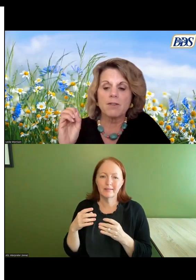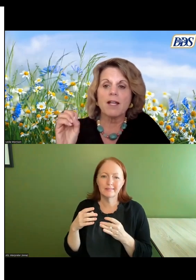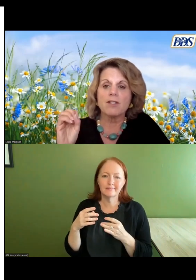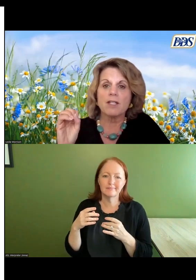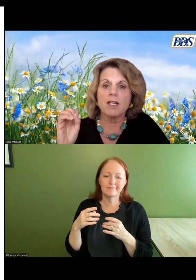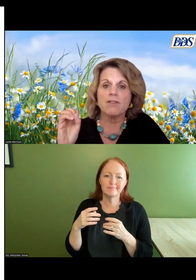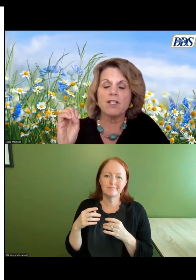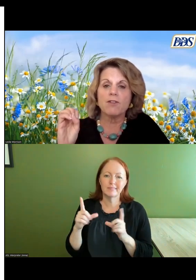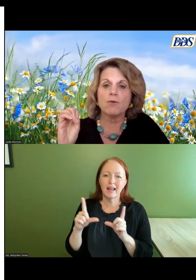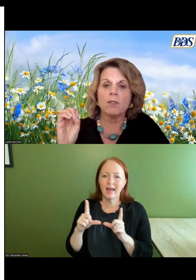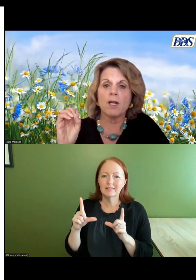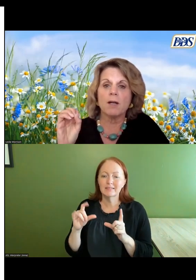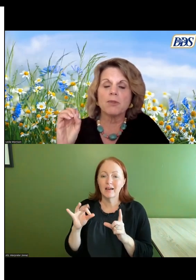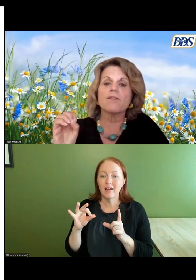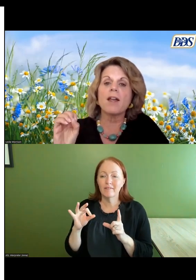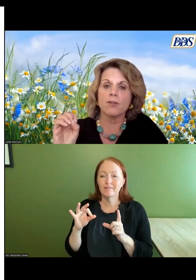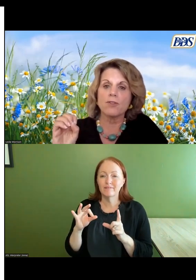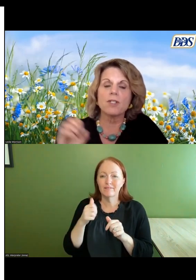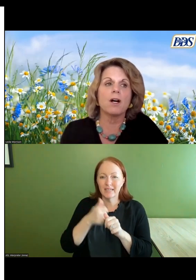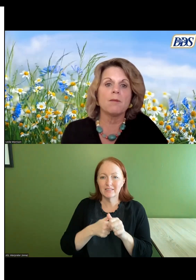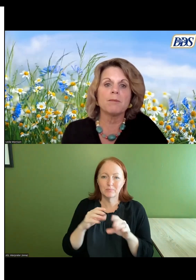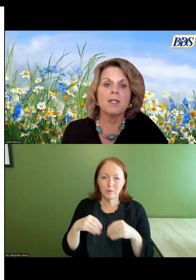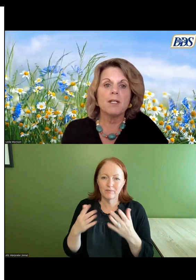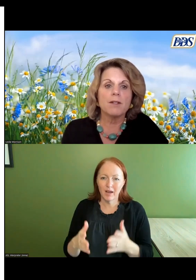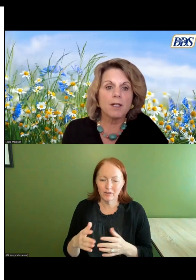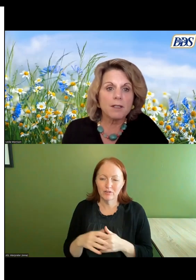the licensing of individual providers.